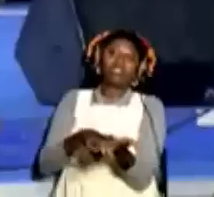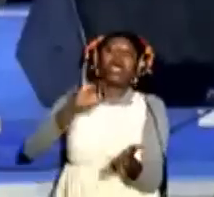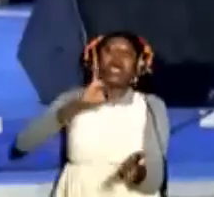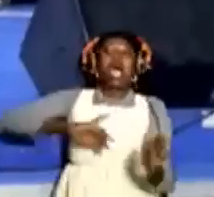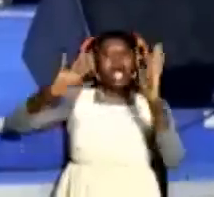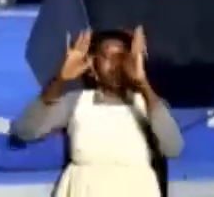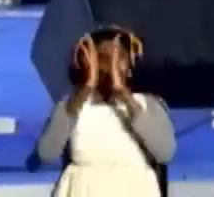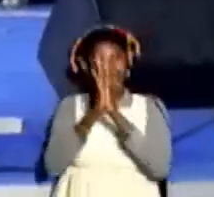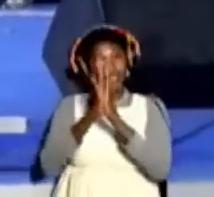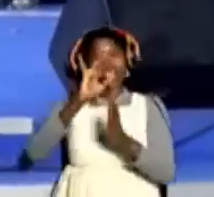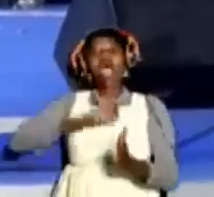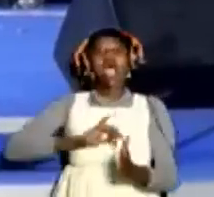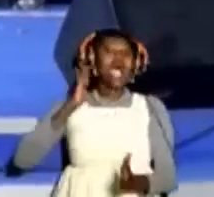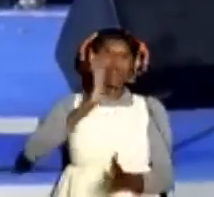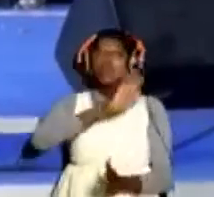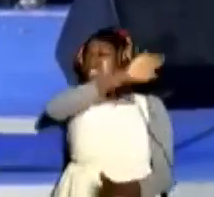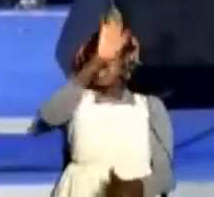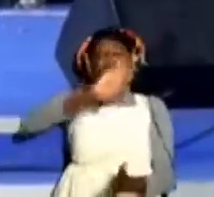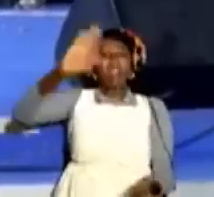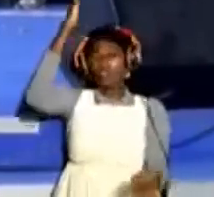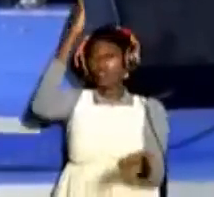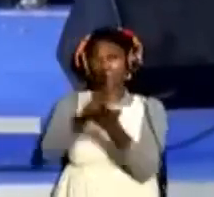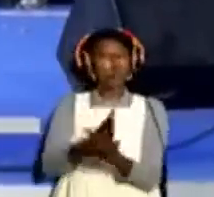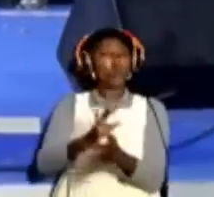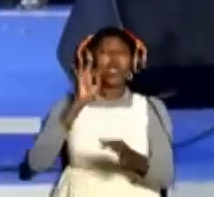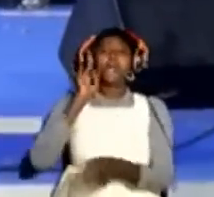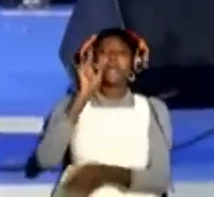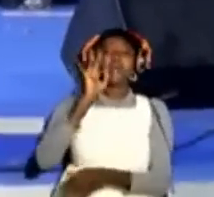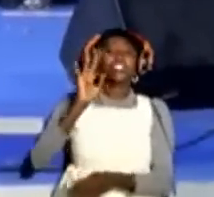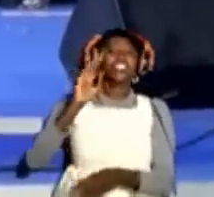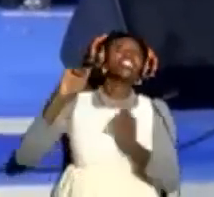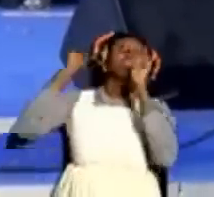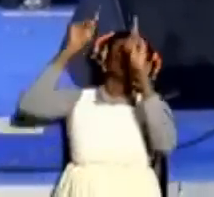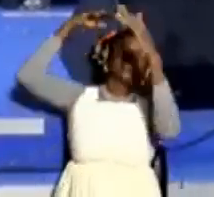I pray that I will never stop preaching the truth until I go to heaven.